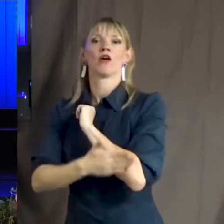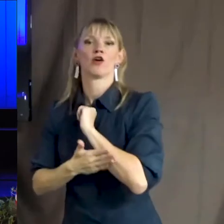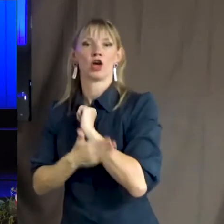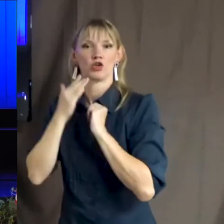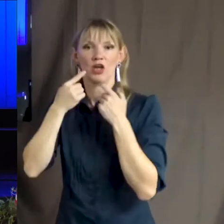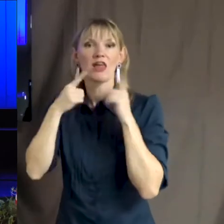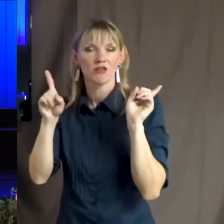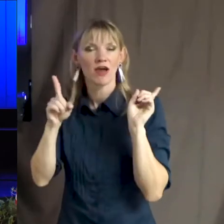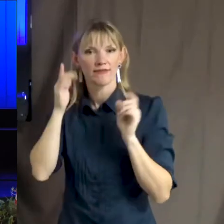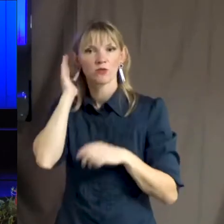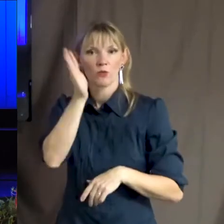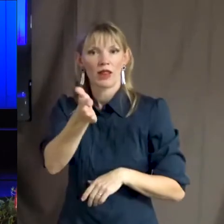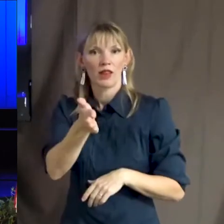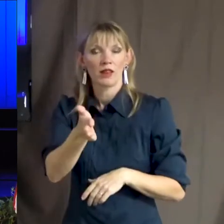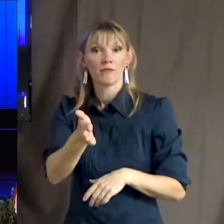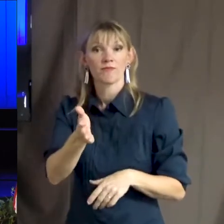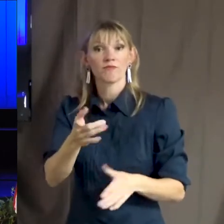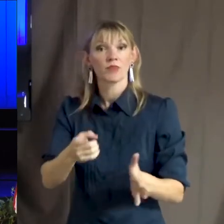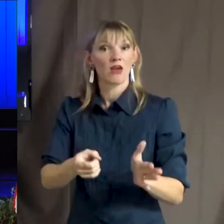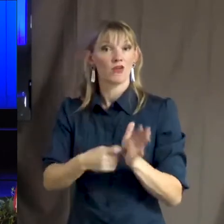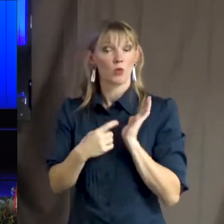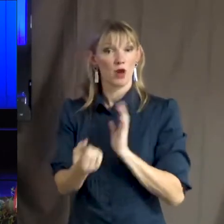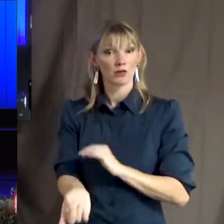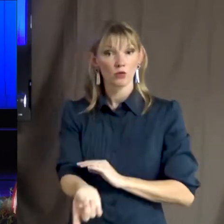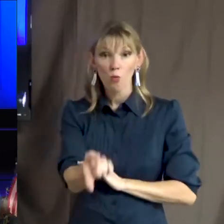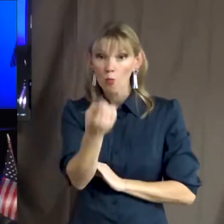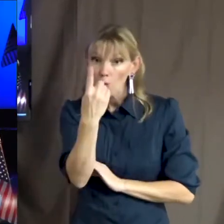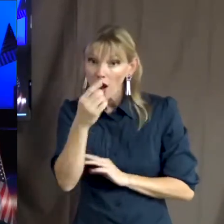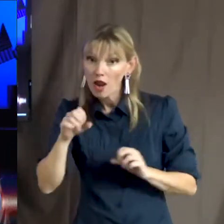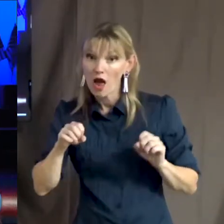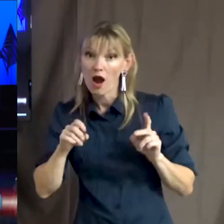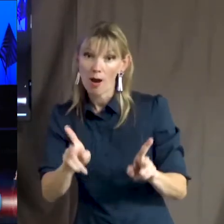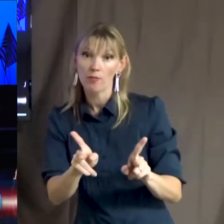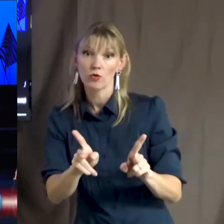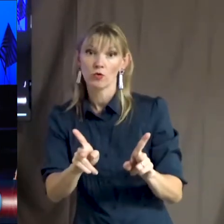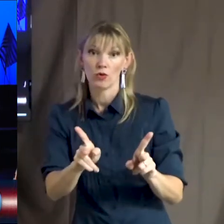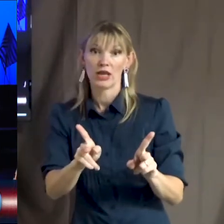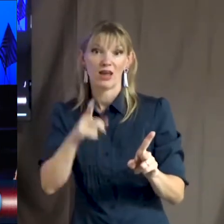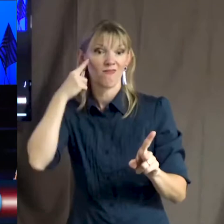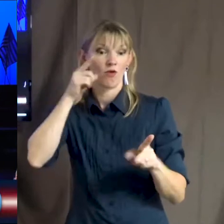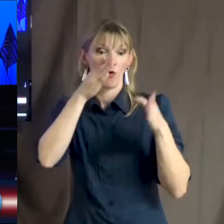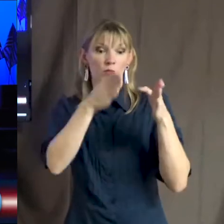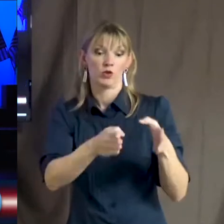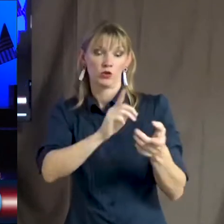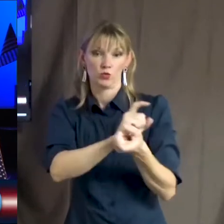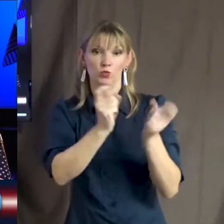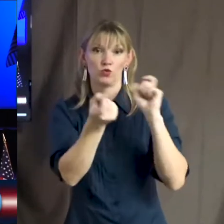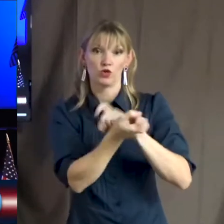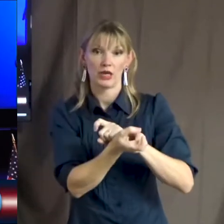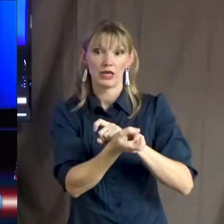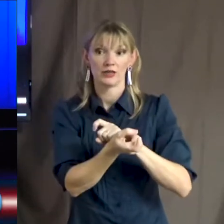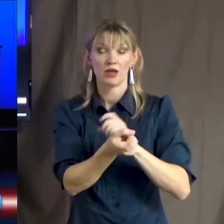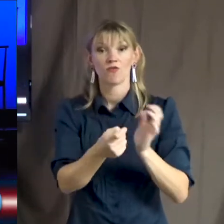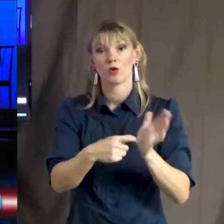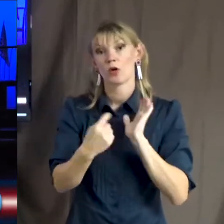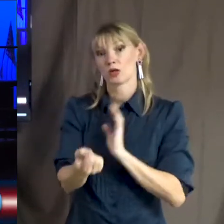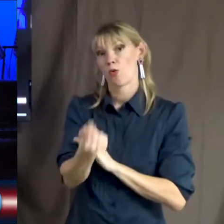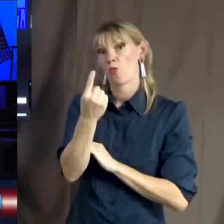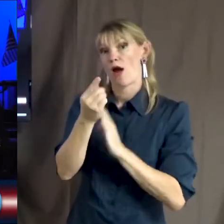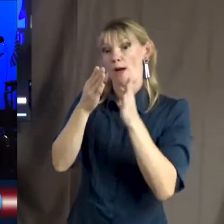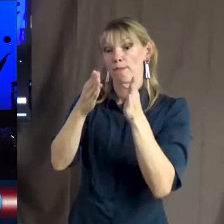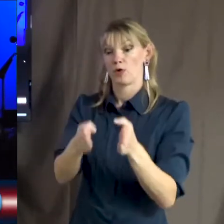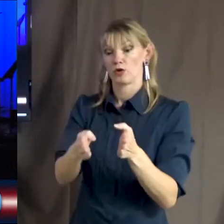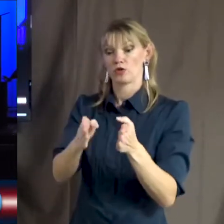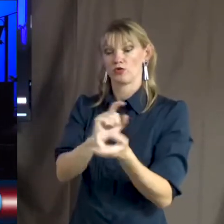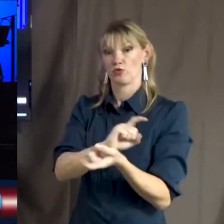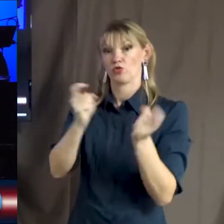It only takes one opportunity to change a person, one person to